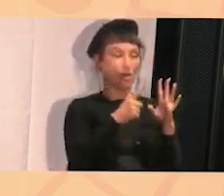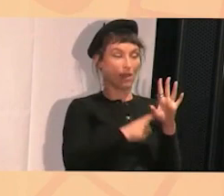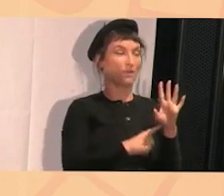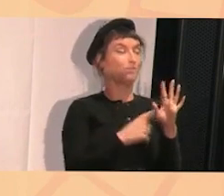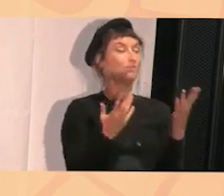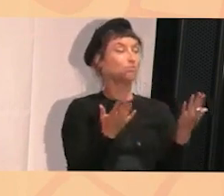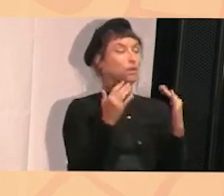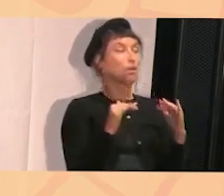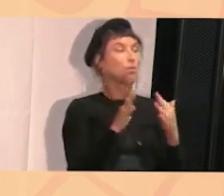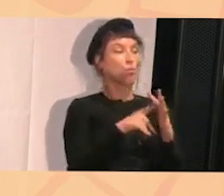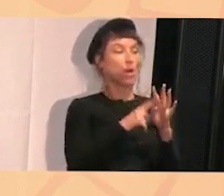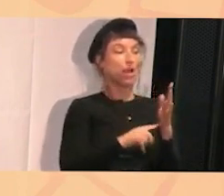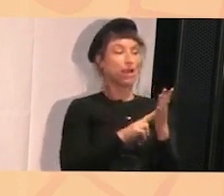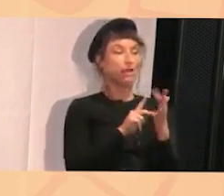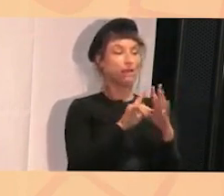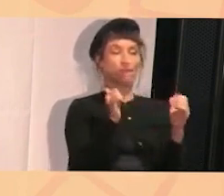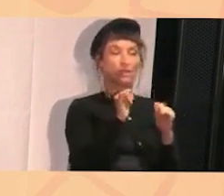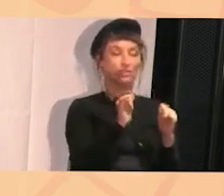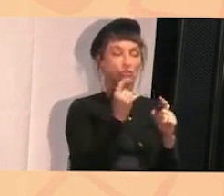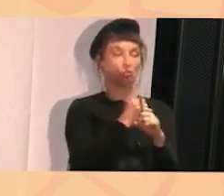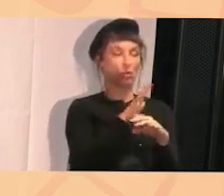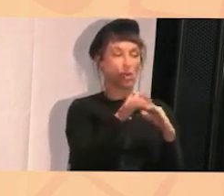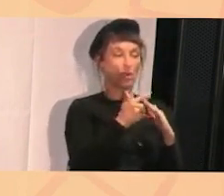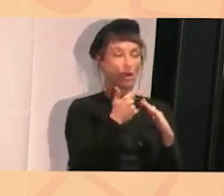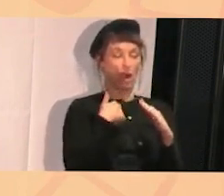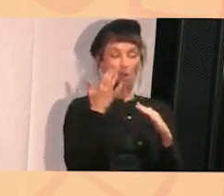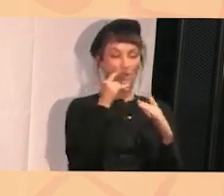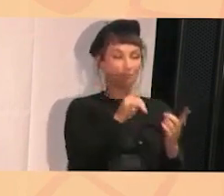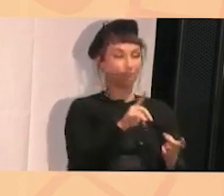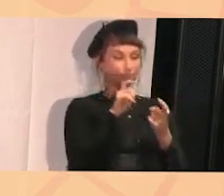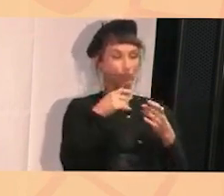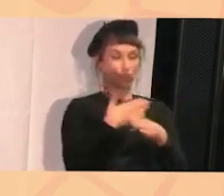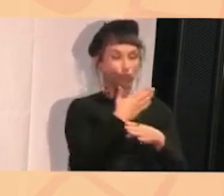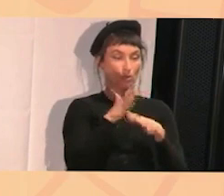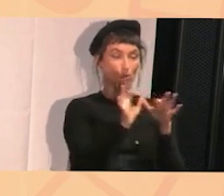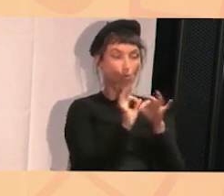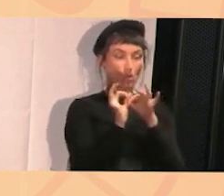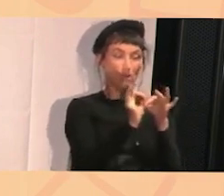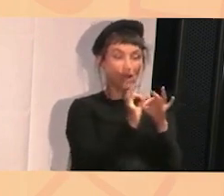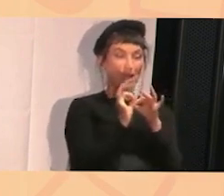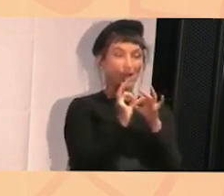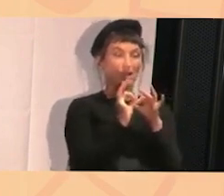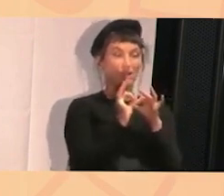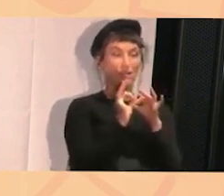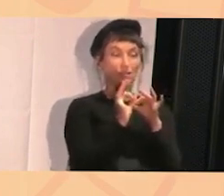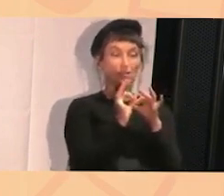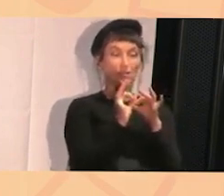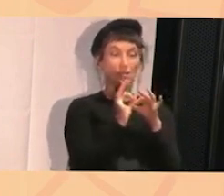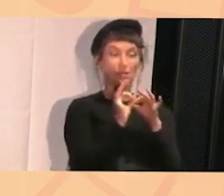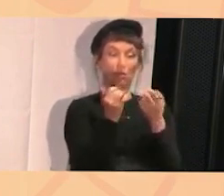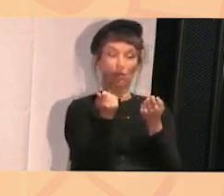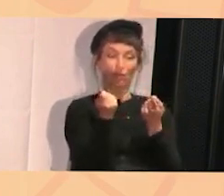also have taken on the task more recently to coordinate, host and